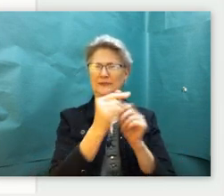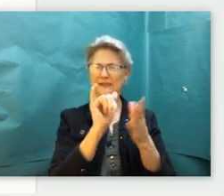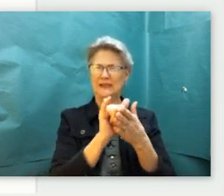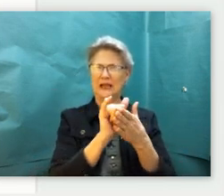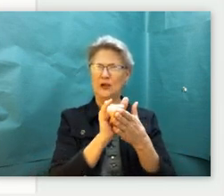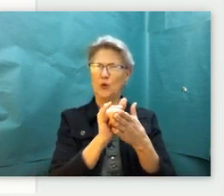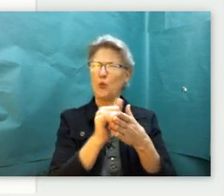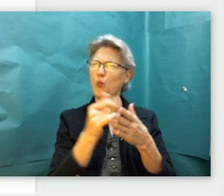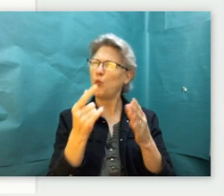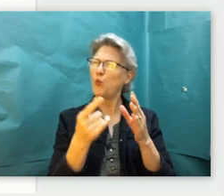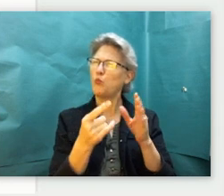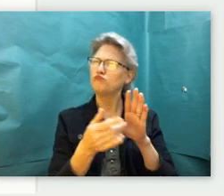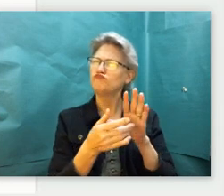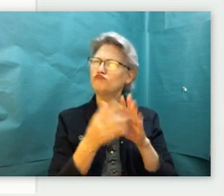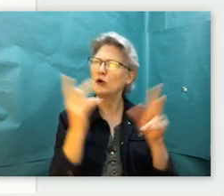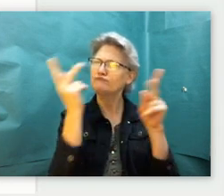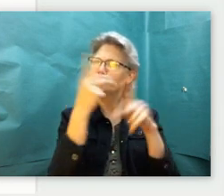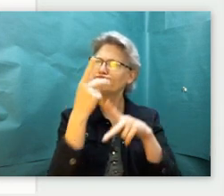use?